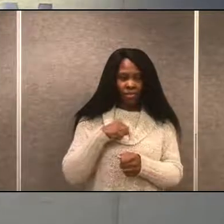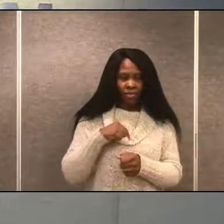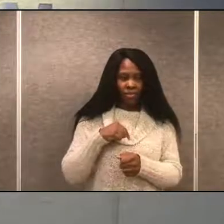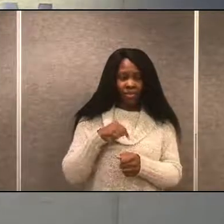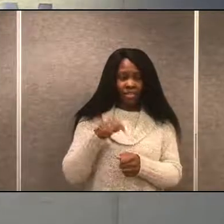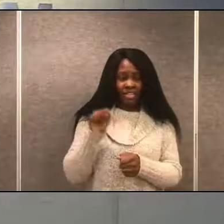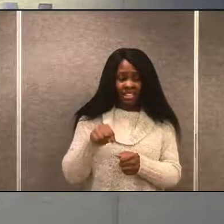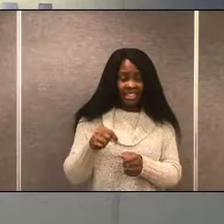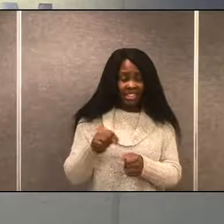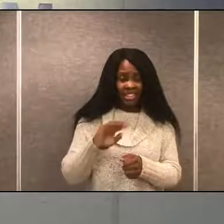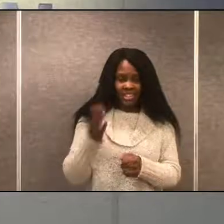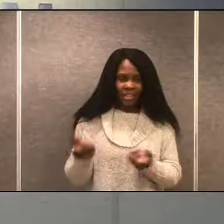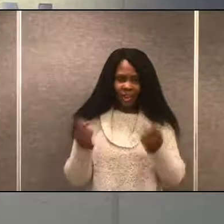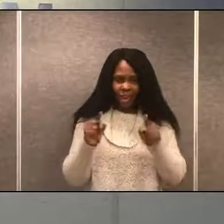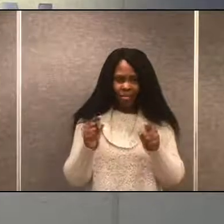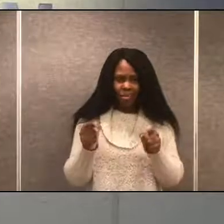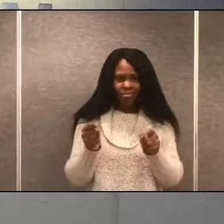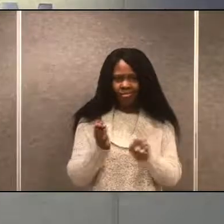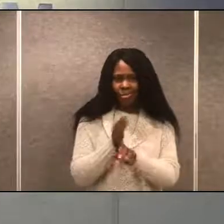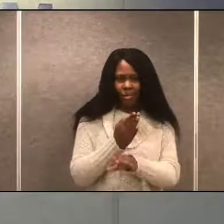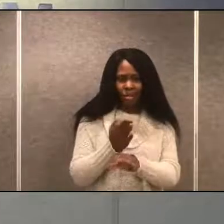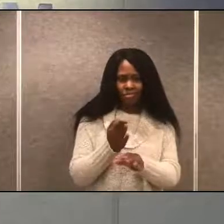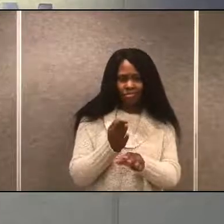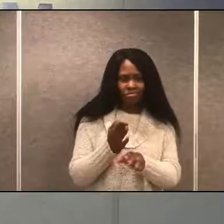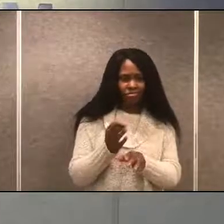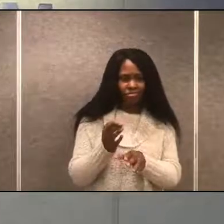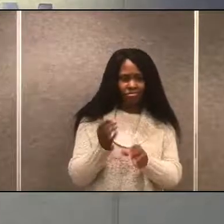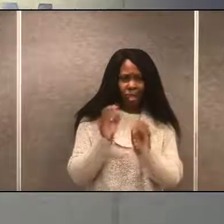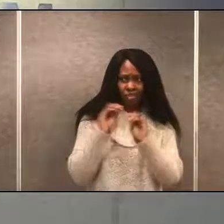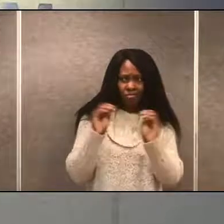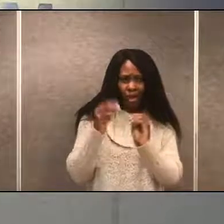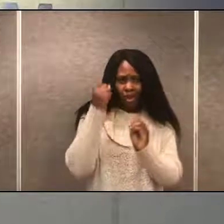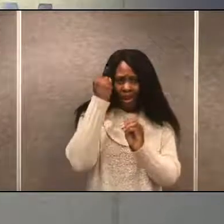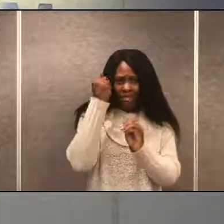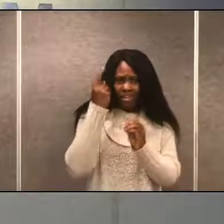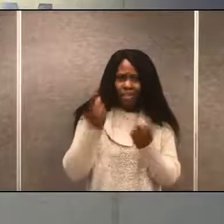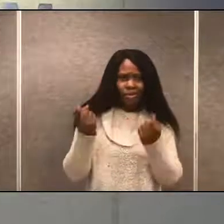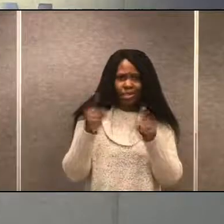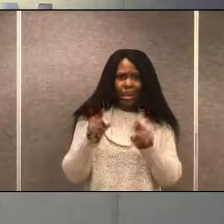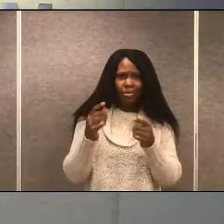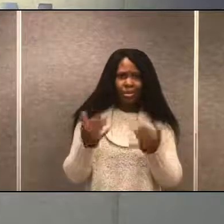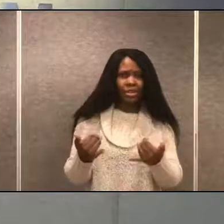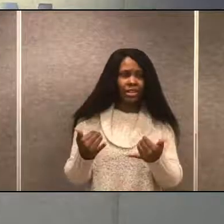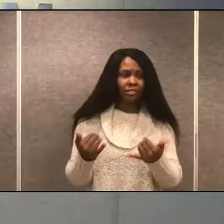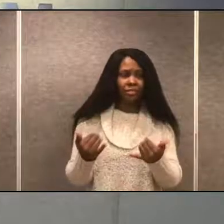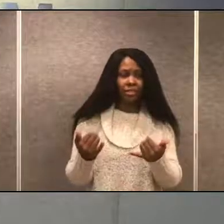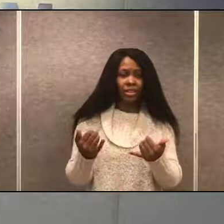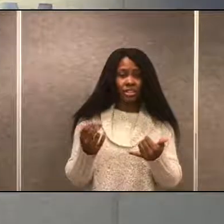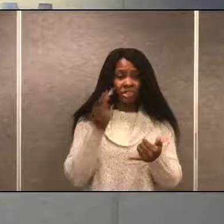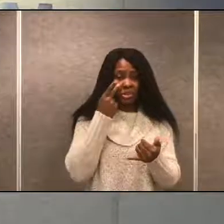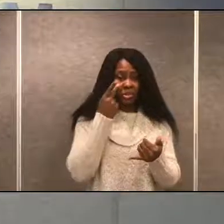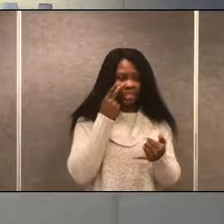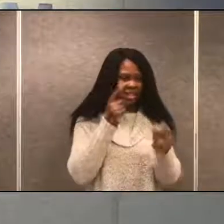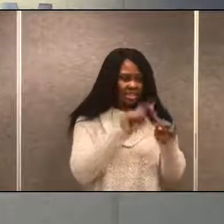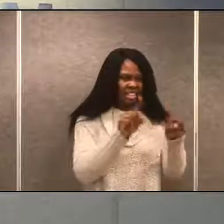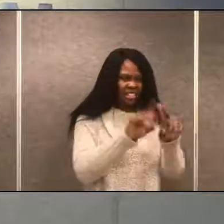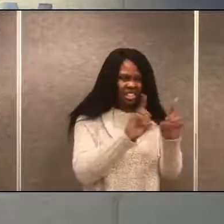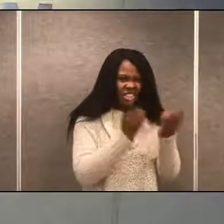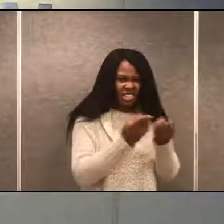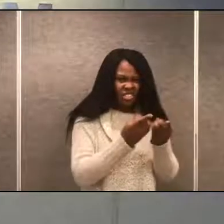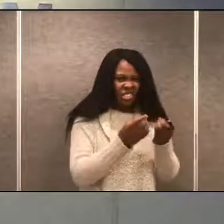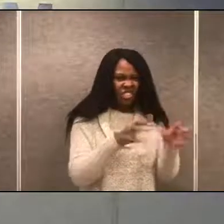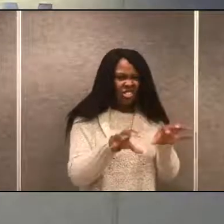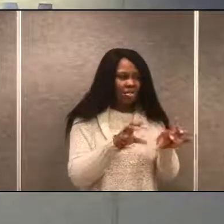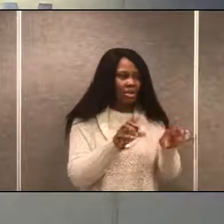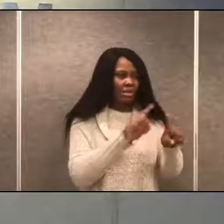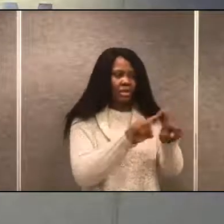that a lot. Nobody has the roadmap in any school district. It's all different pieces. You can see one district do this, and you can take something from them, and they want to take something from